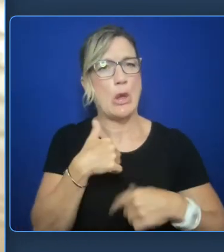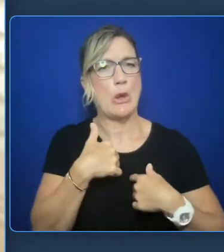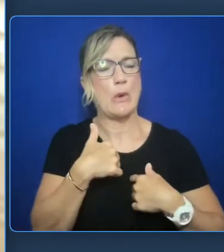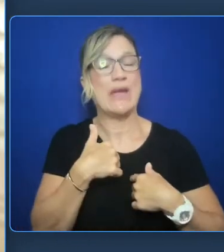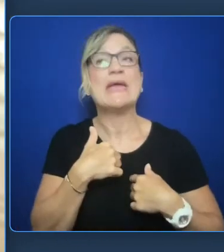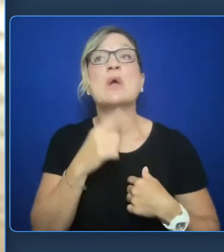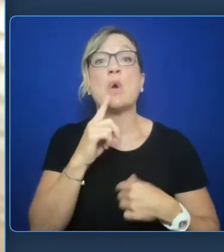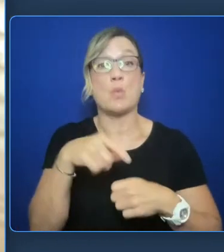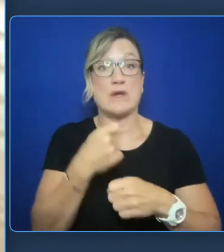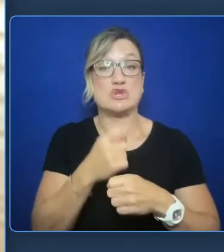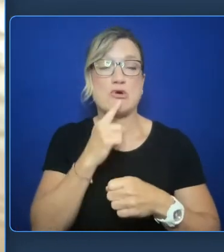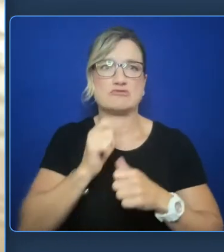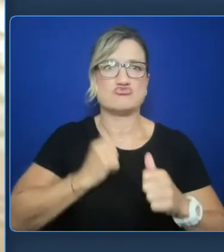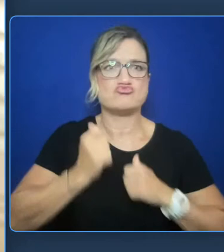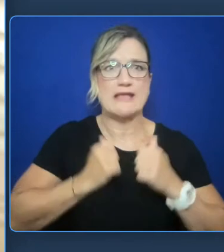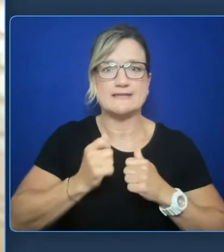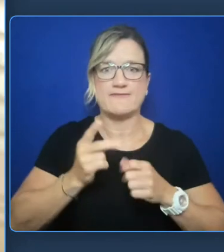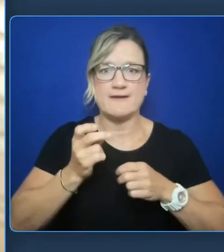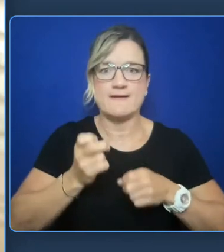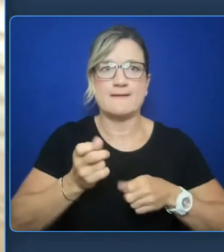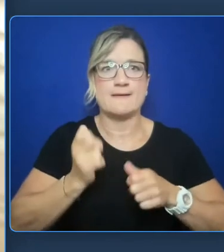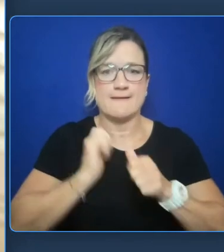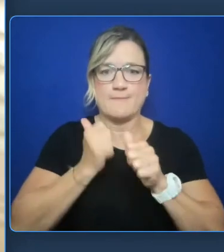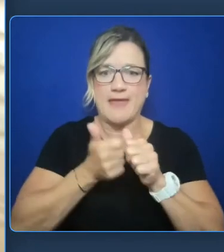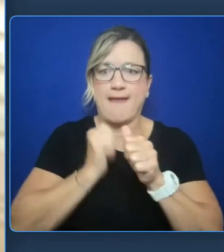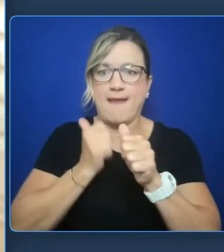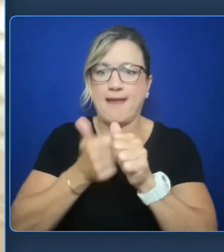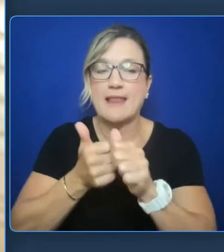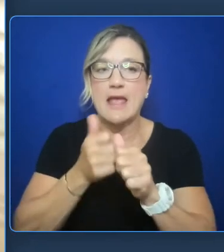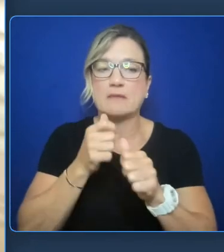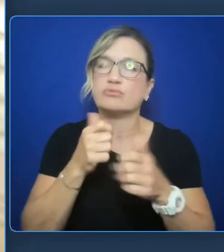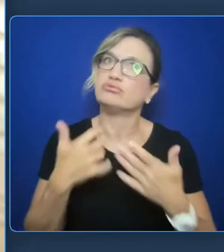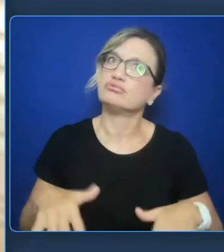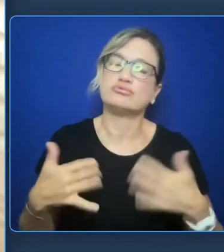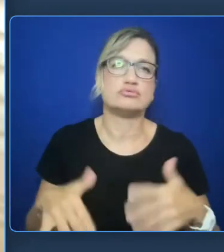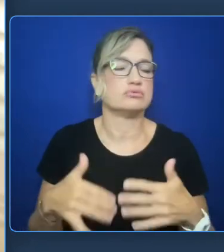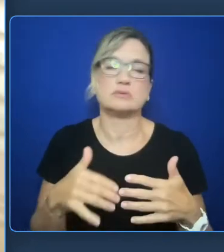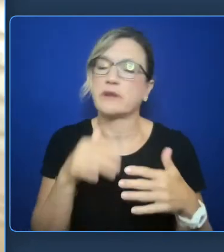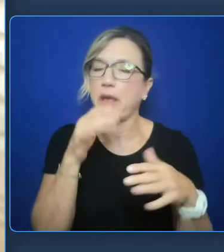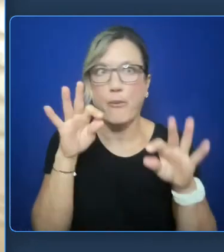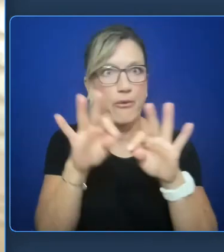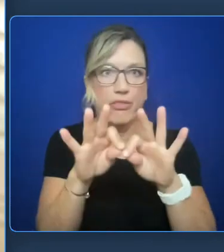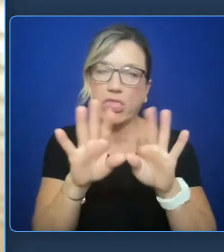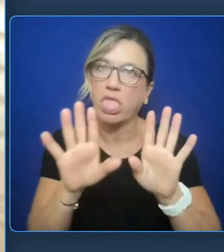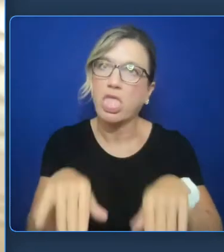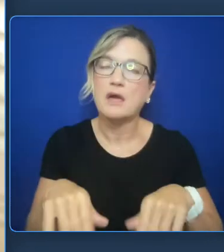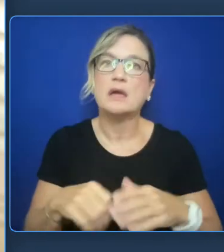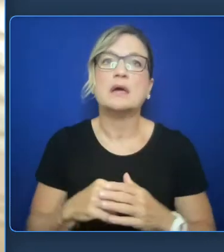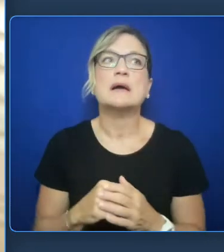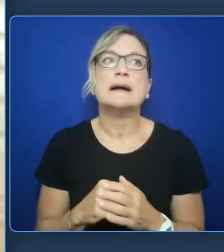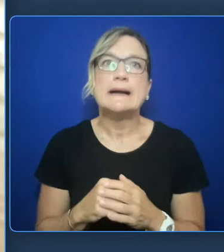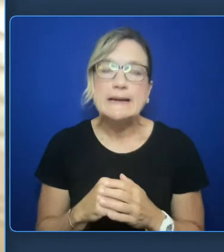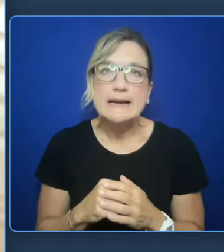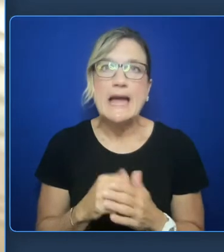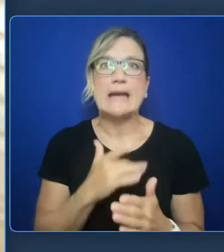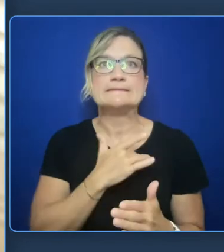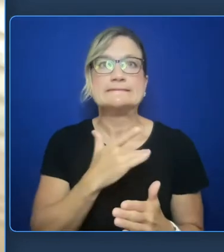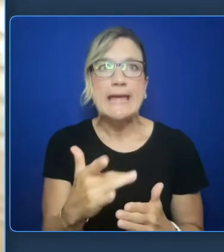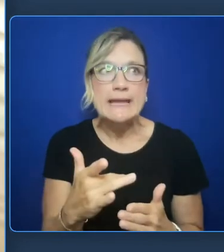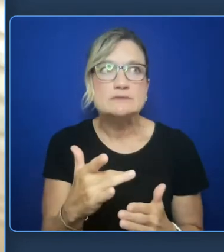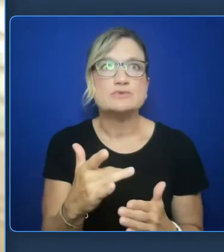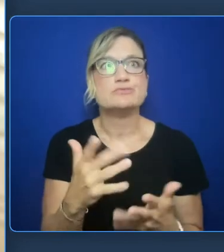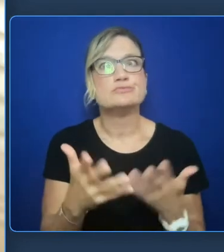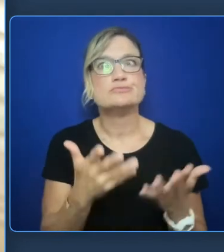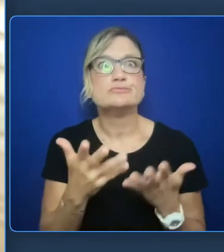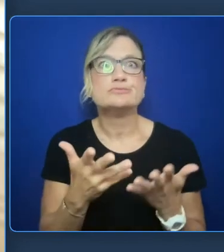one year that I got aggressive about updating, and I felt like I paid the price for that. So I tend to